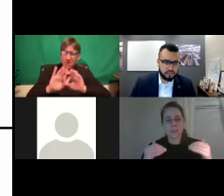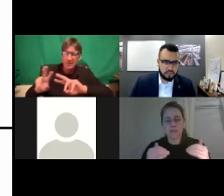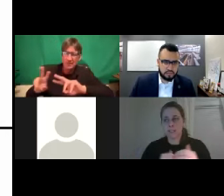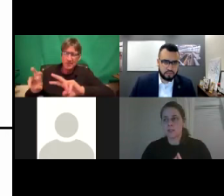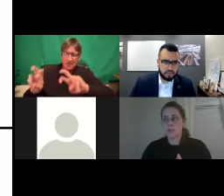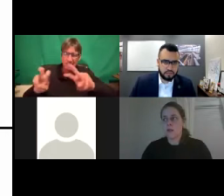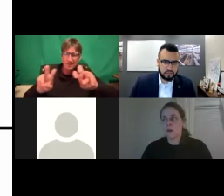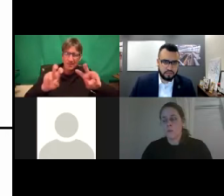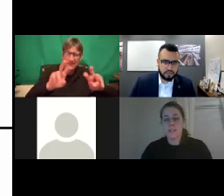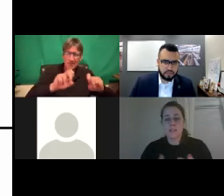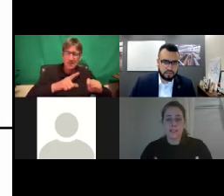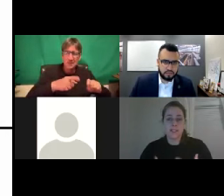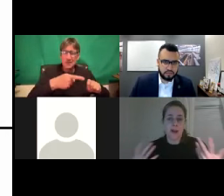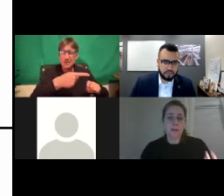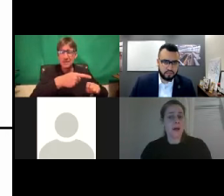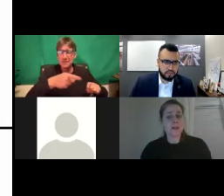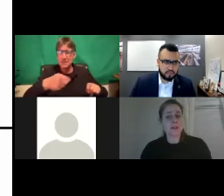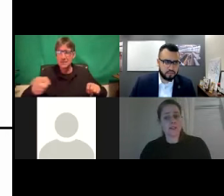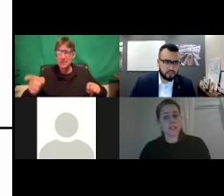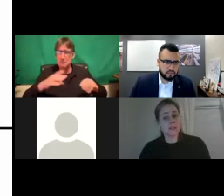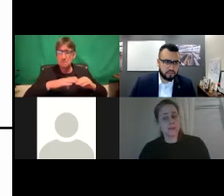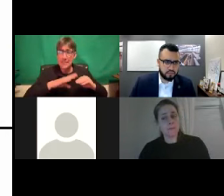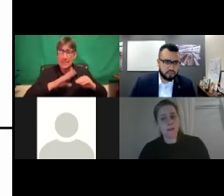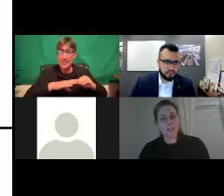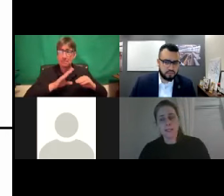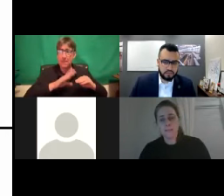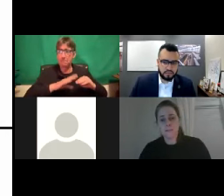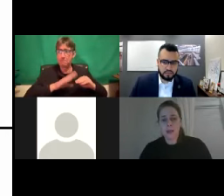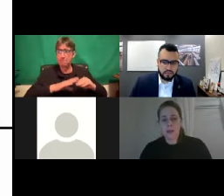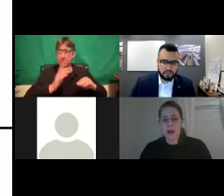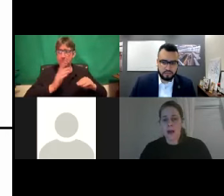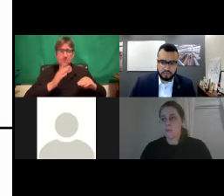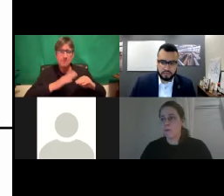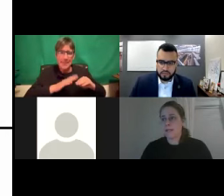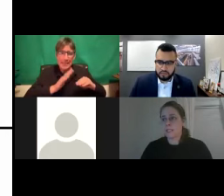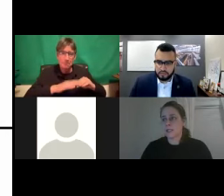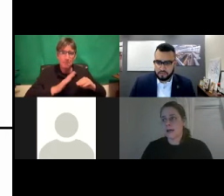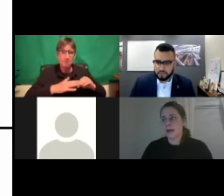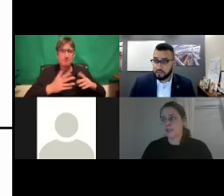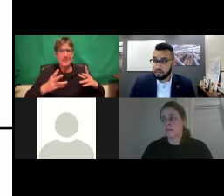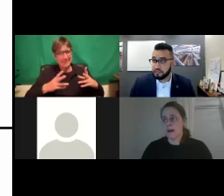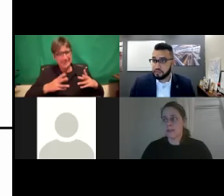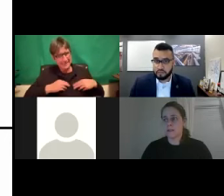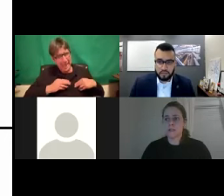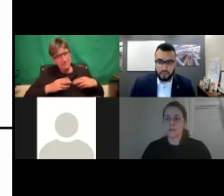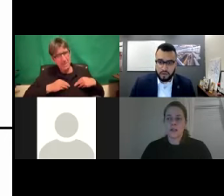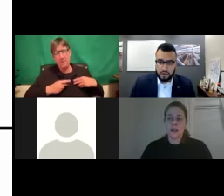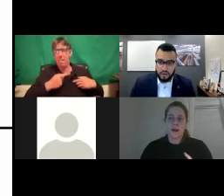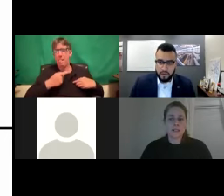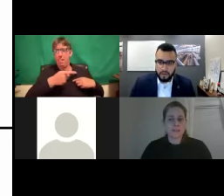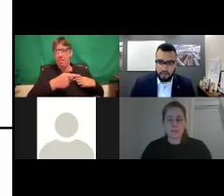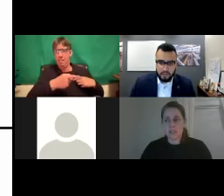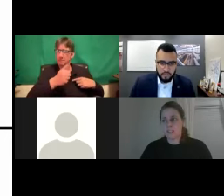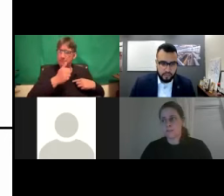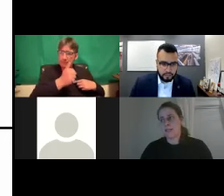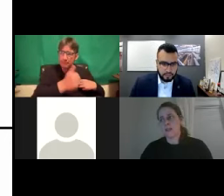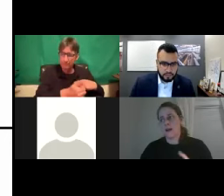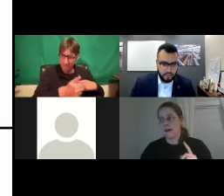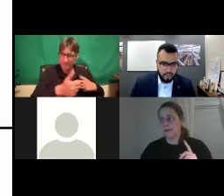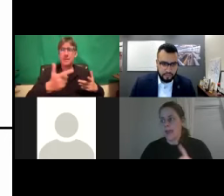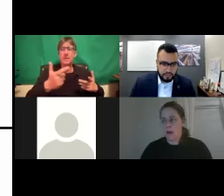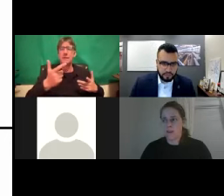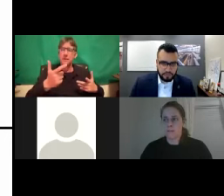acceptable service, which is defined by our service delivery policy, which defines our acceptable service